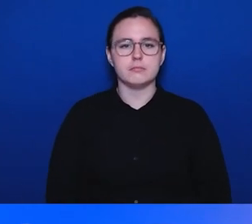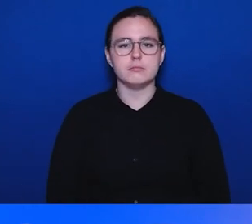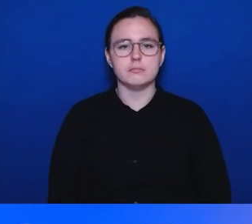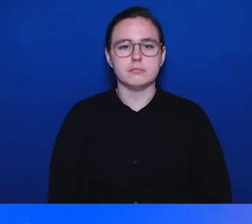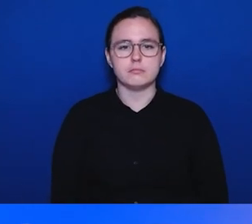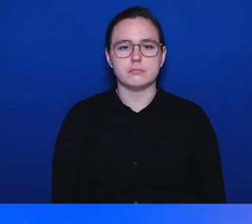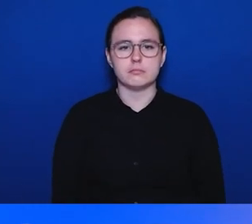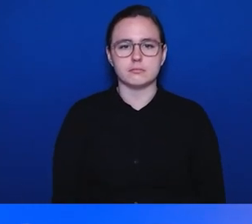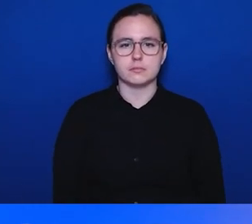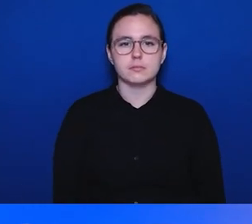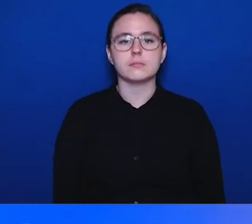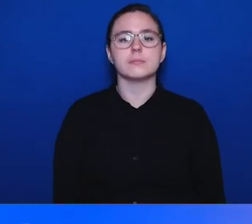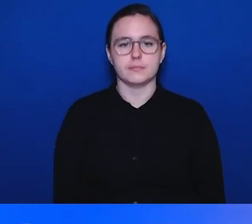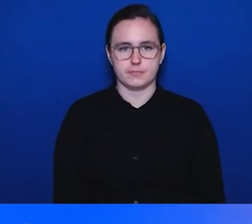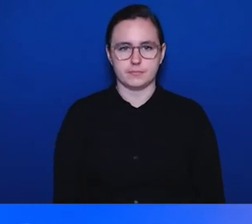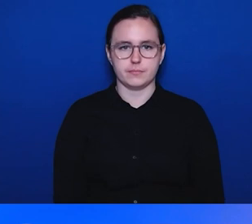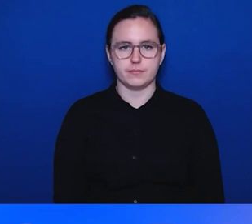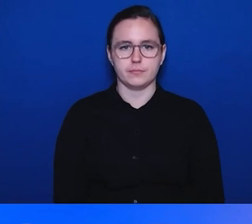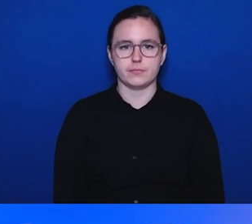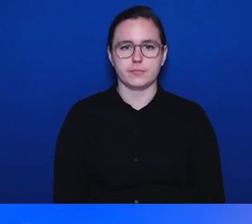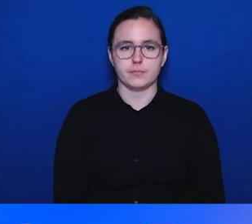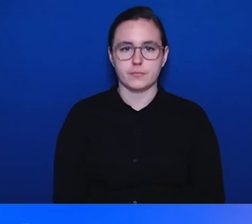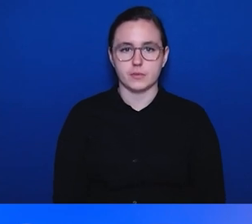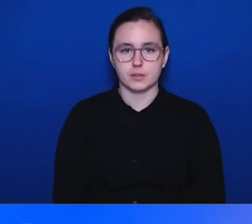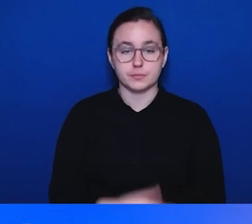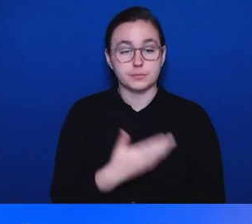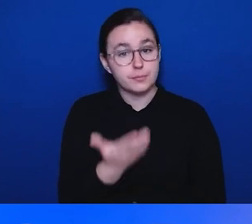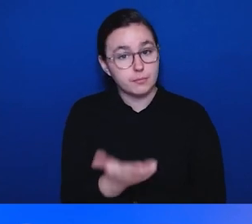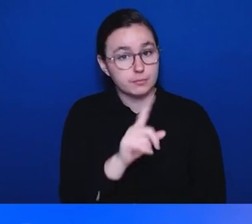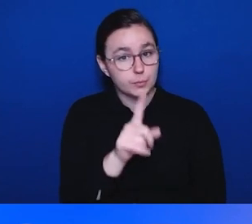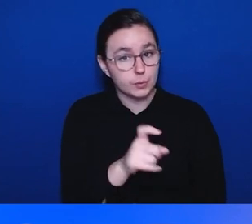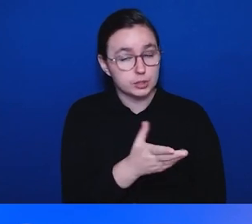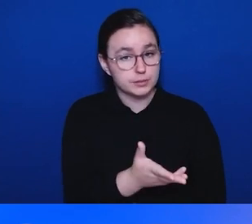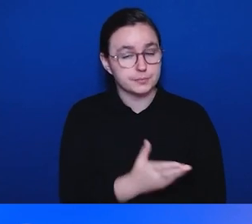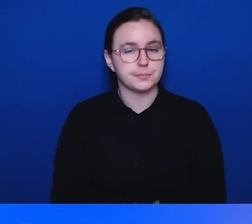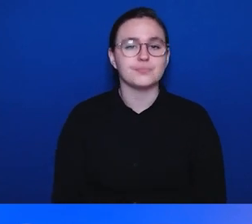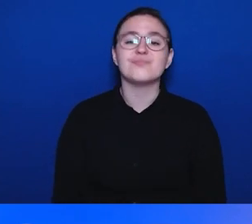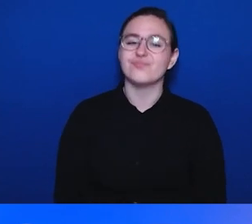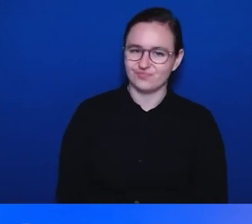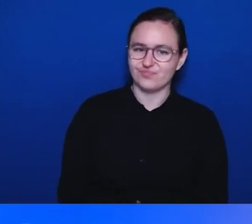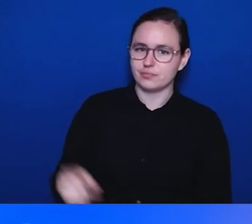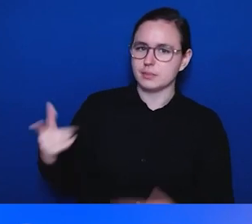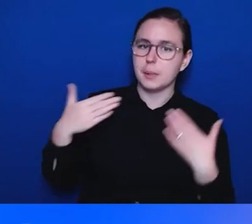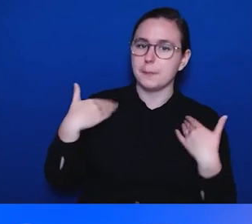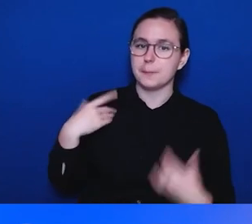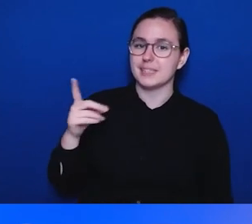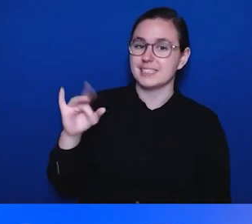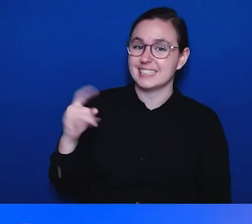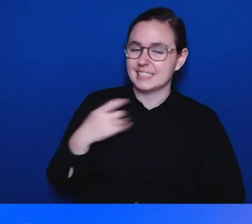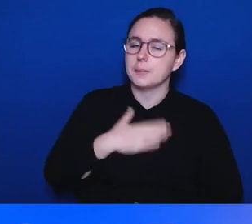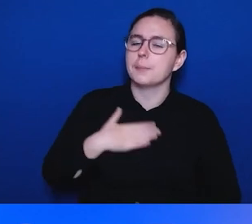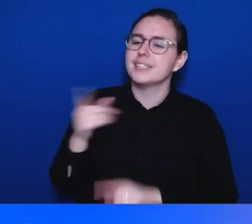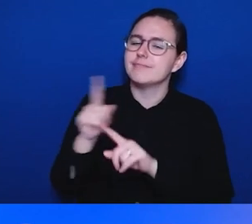Just a reminder to Media on the Line to press star one to enter the queue. For the next question, we're going to come back to the floor here with Francis Plourde from Radio Canada. Go